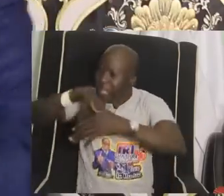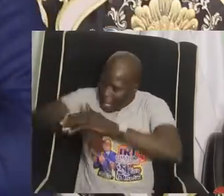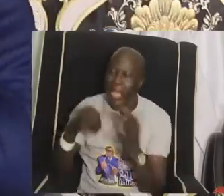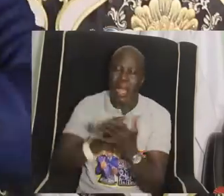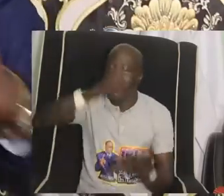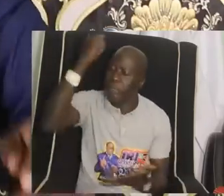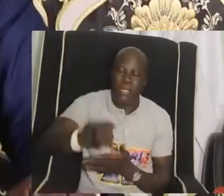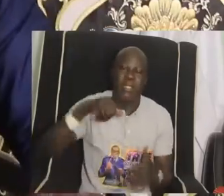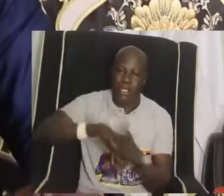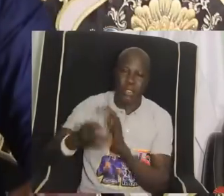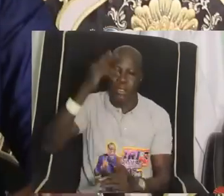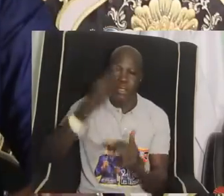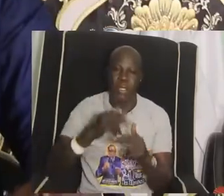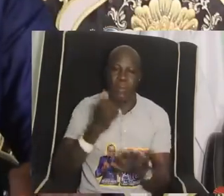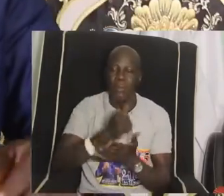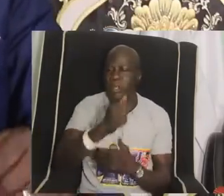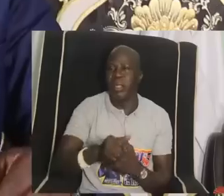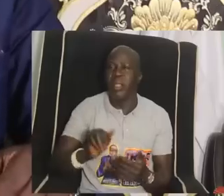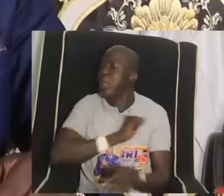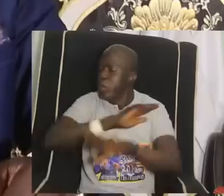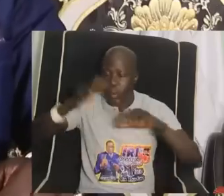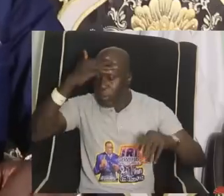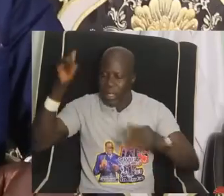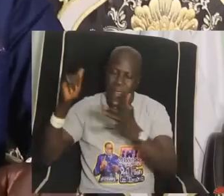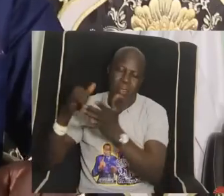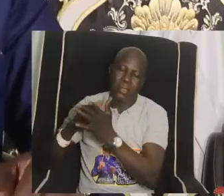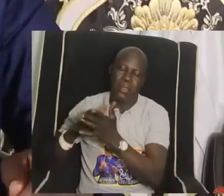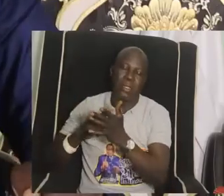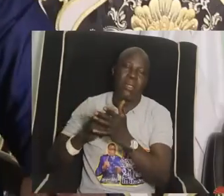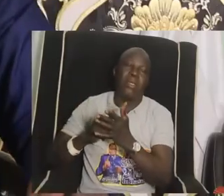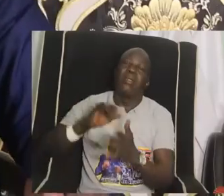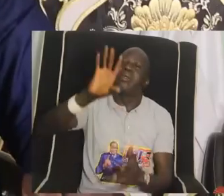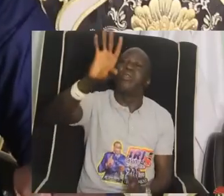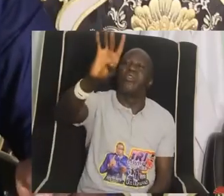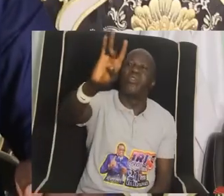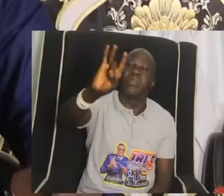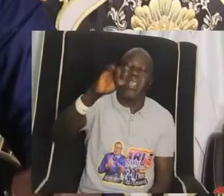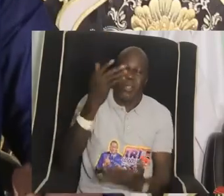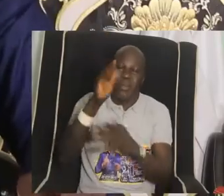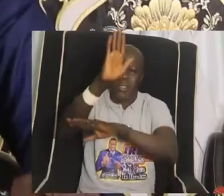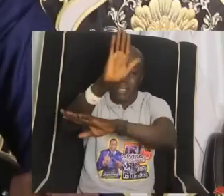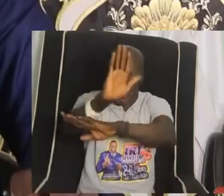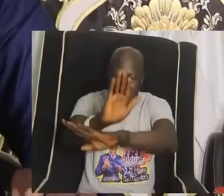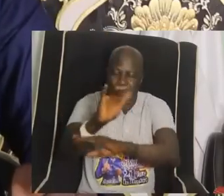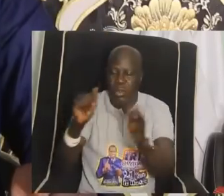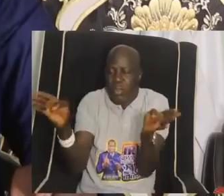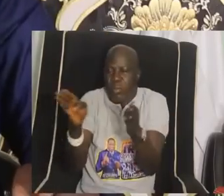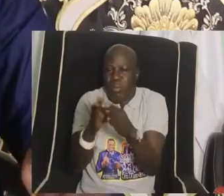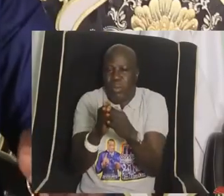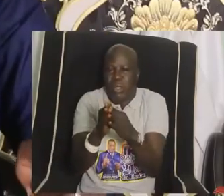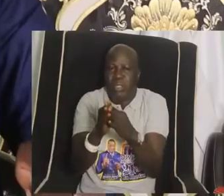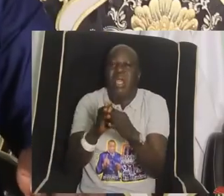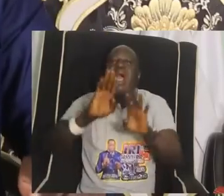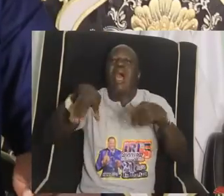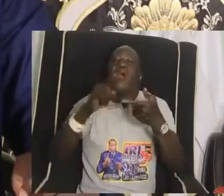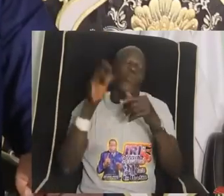wa aye re our choice of lifting e mo gbagbe o don't forget ko me jo la sale 8 p.m. a o pade we will meet